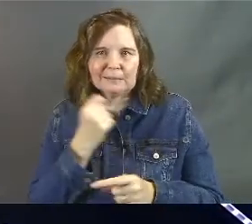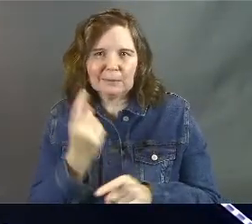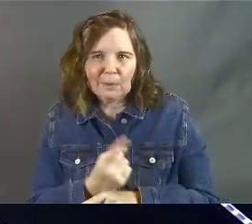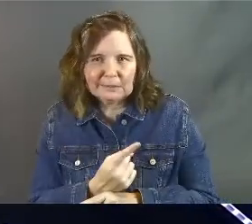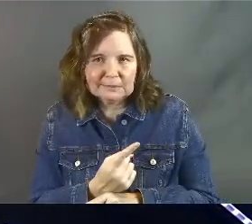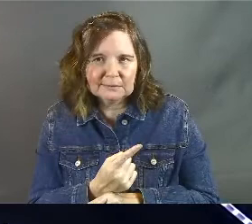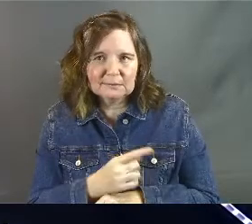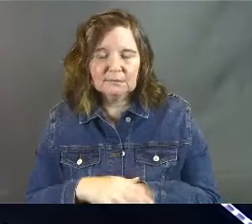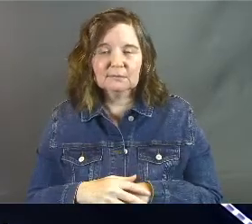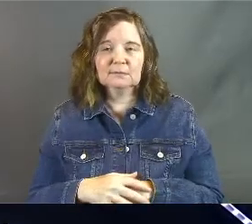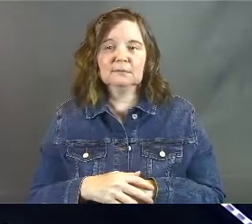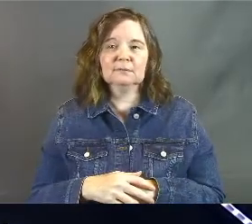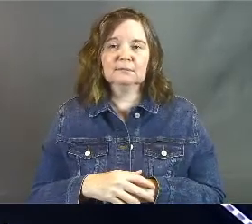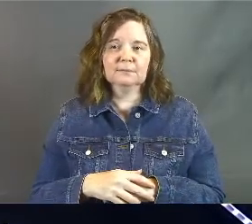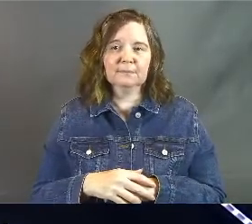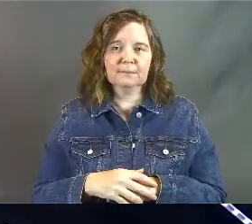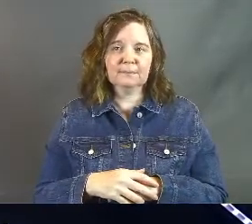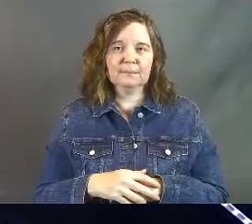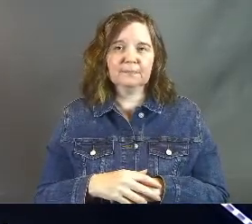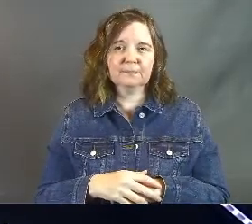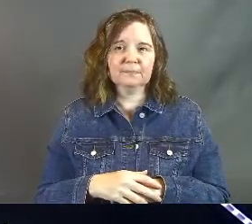right.